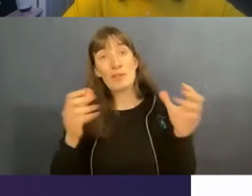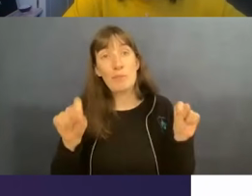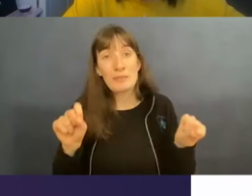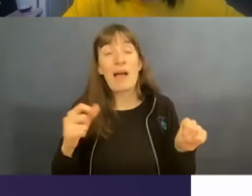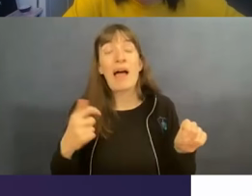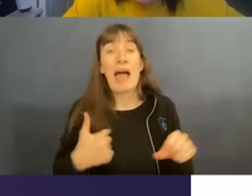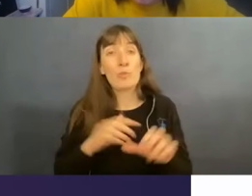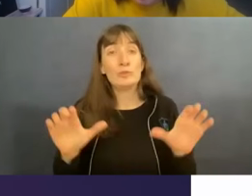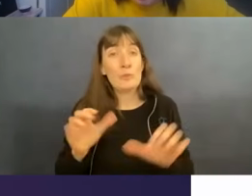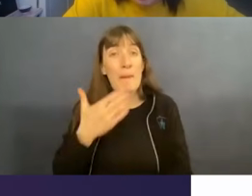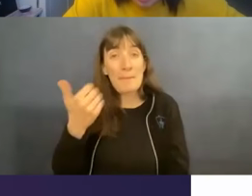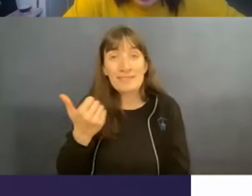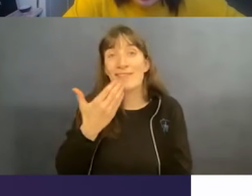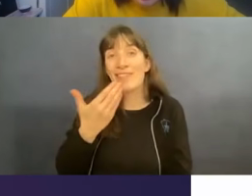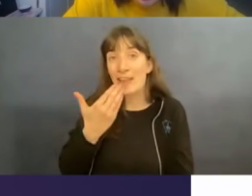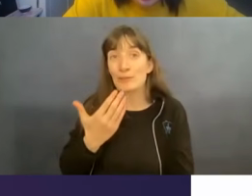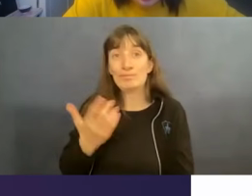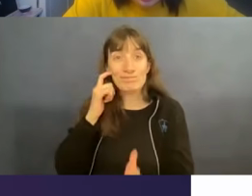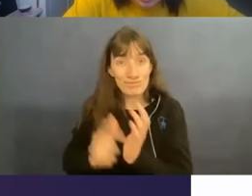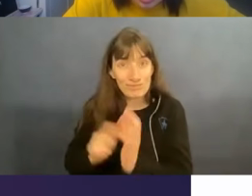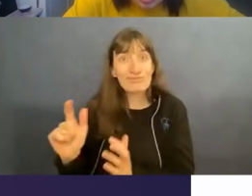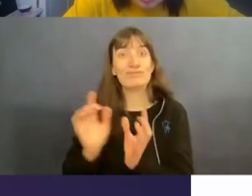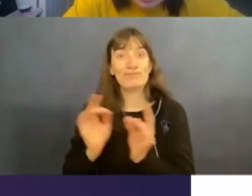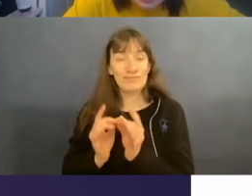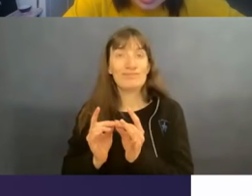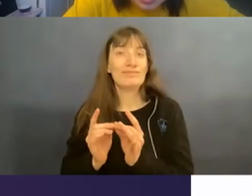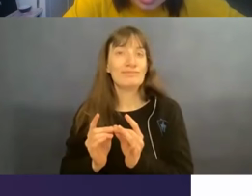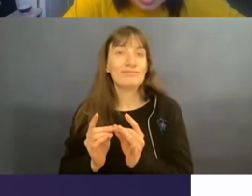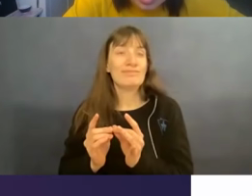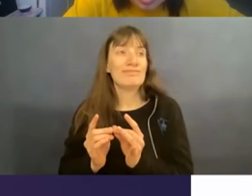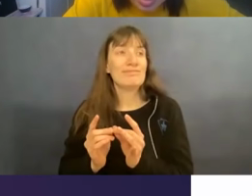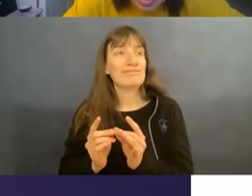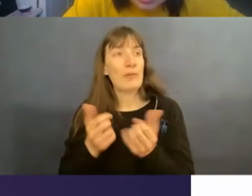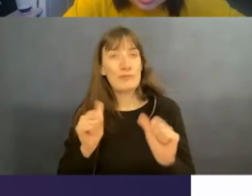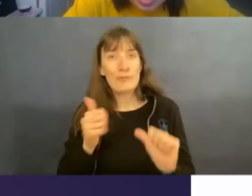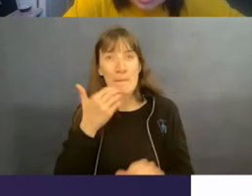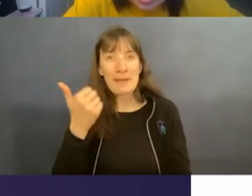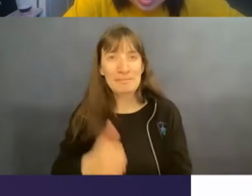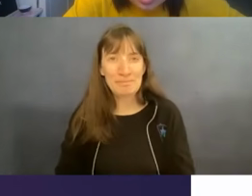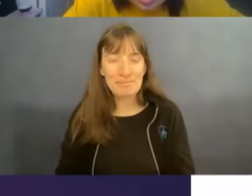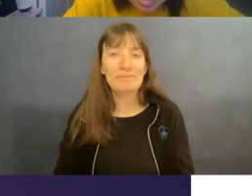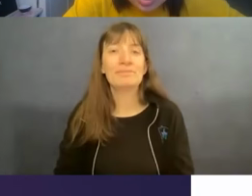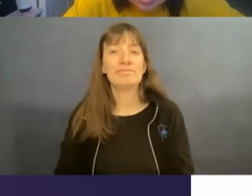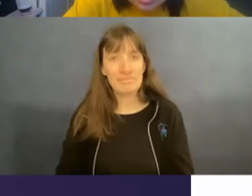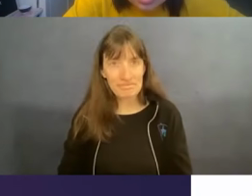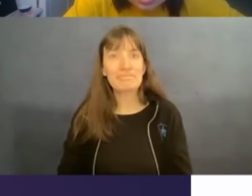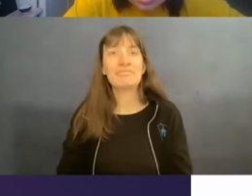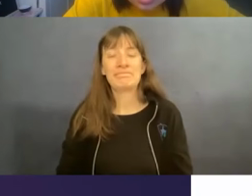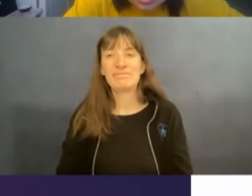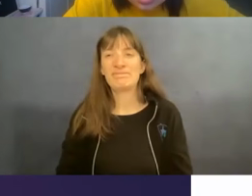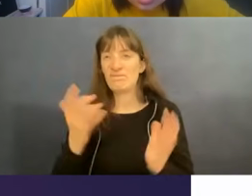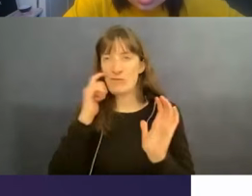do as well. So thank you. I just wanted to acknowledge um, that I see that in the